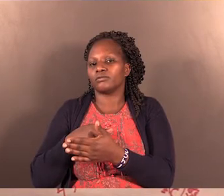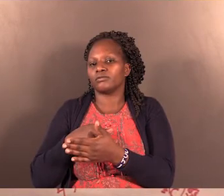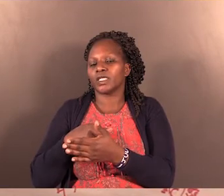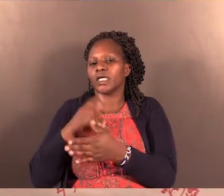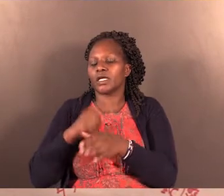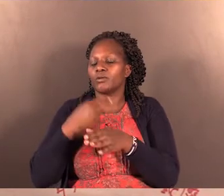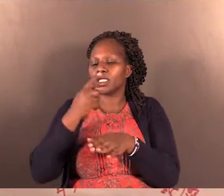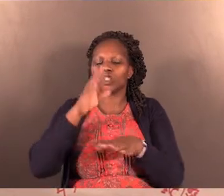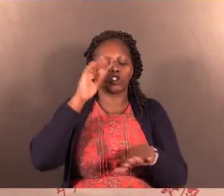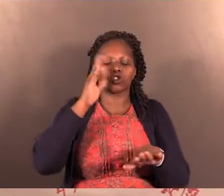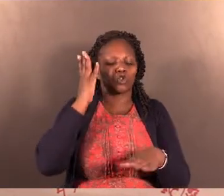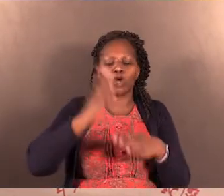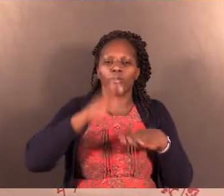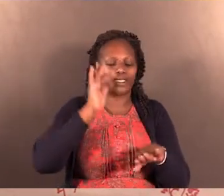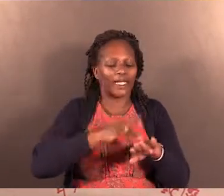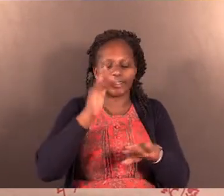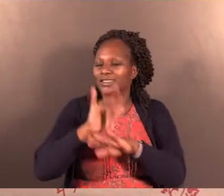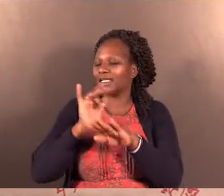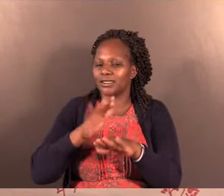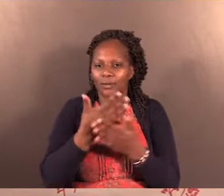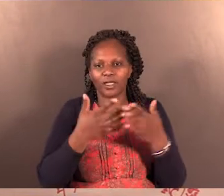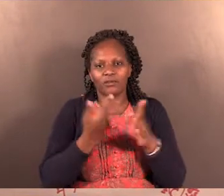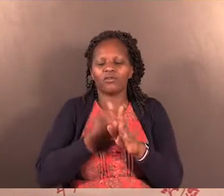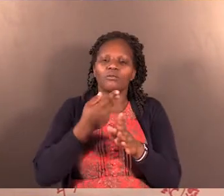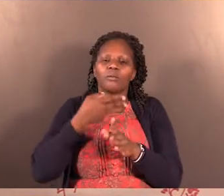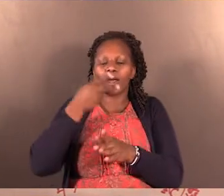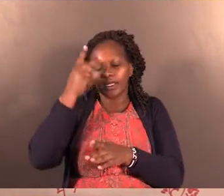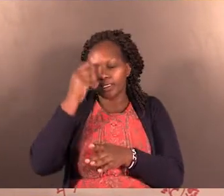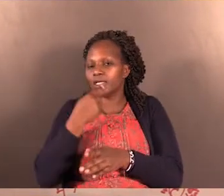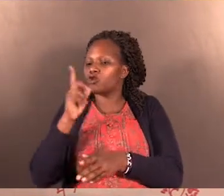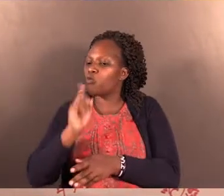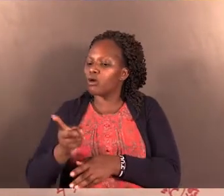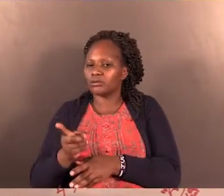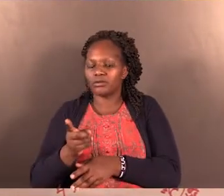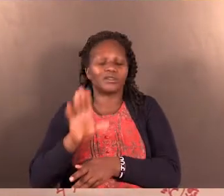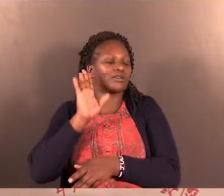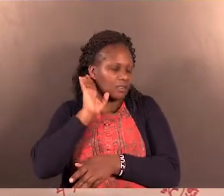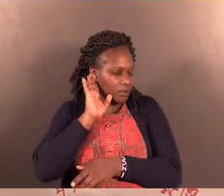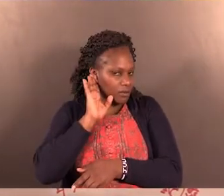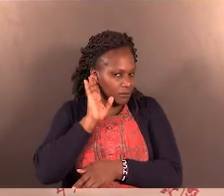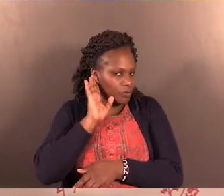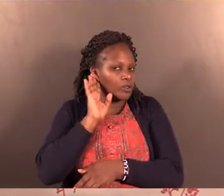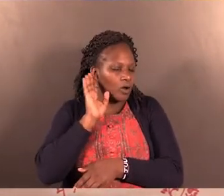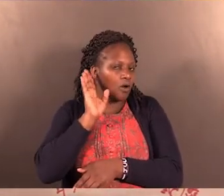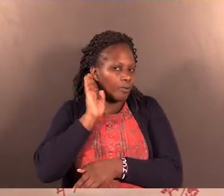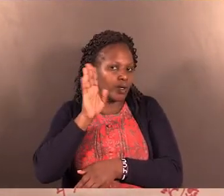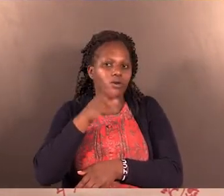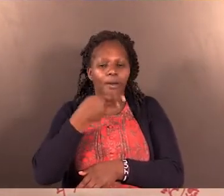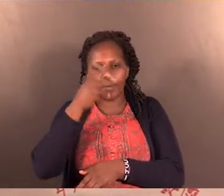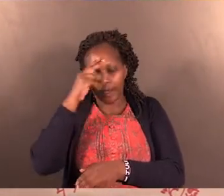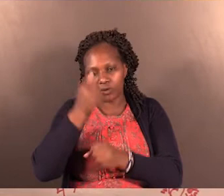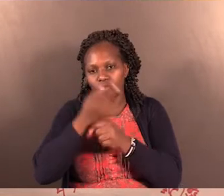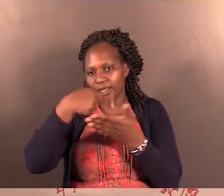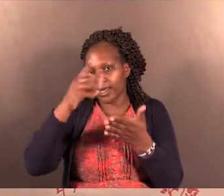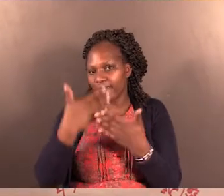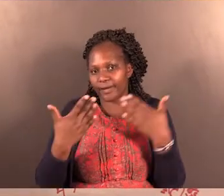When told not to touch something, even at home by your parents, please don't disobey. Obey your parents and do